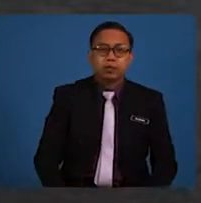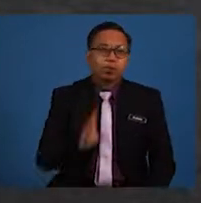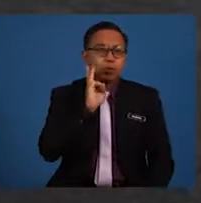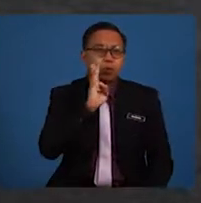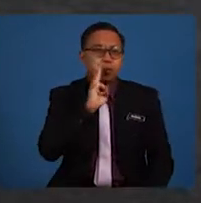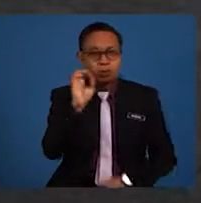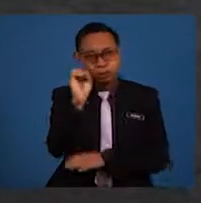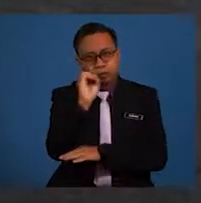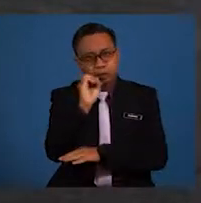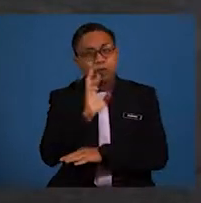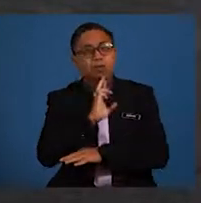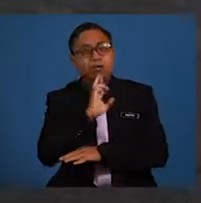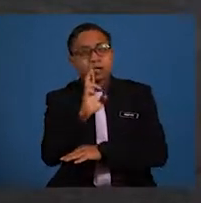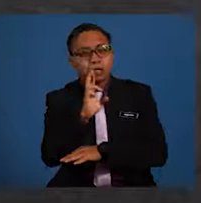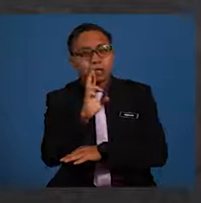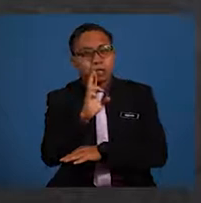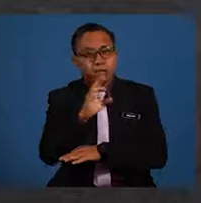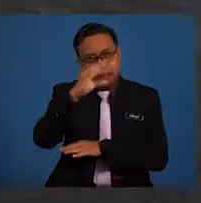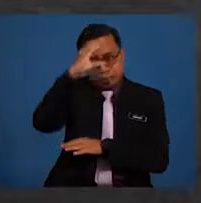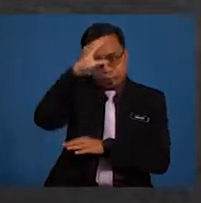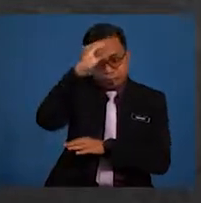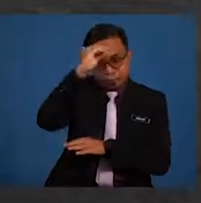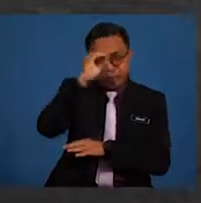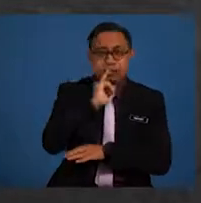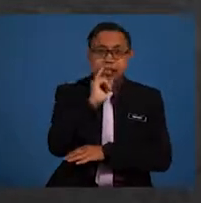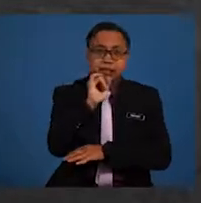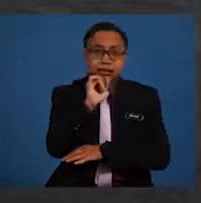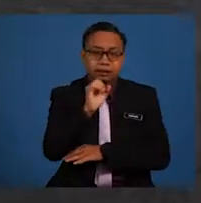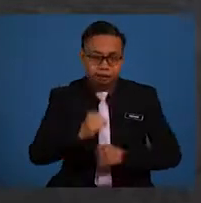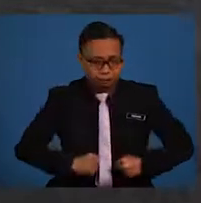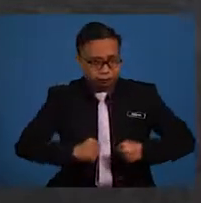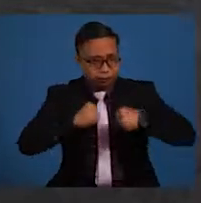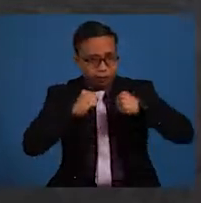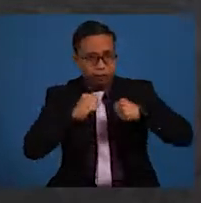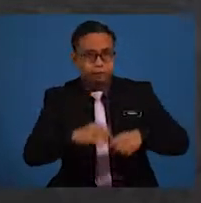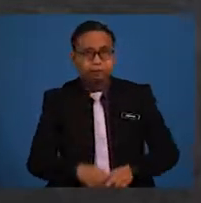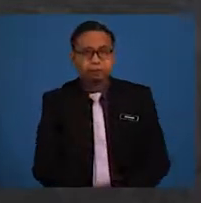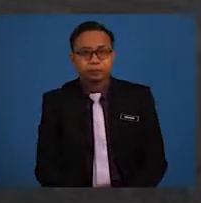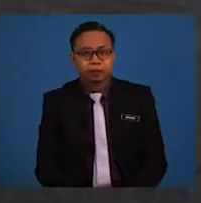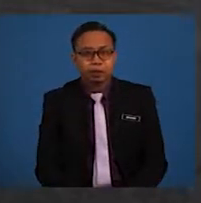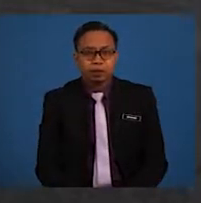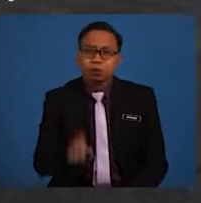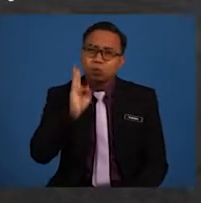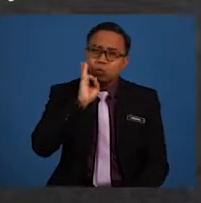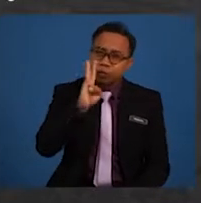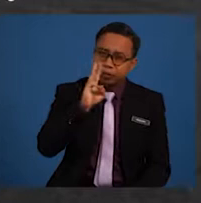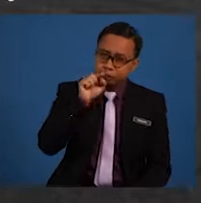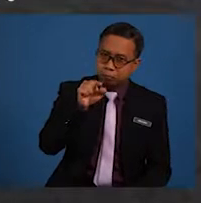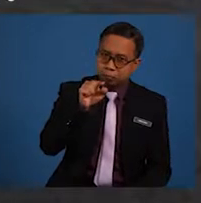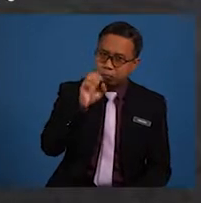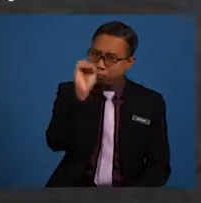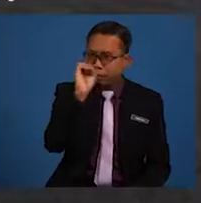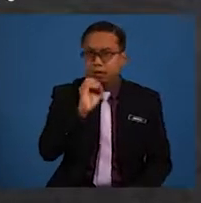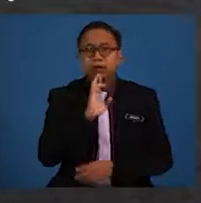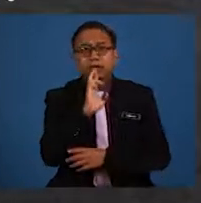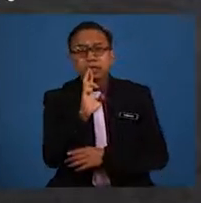Woman without her man is a survivor. Woman without